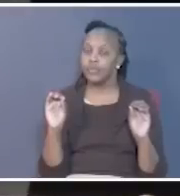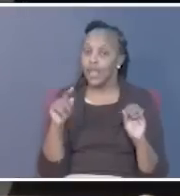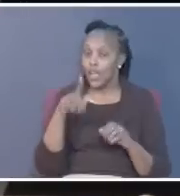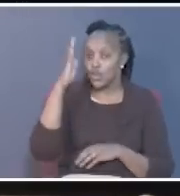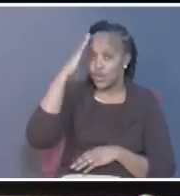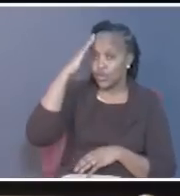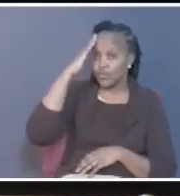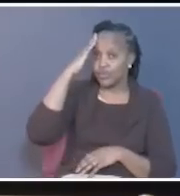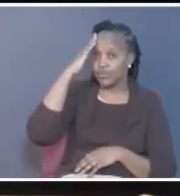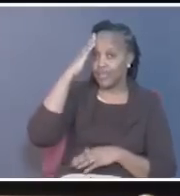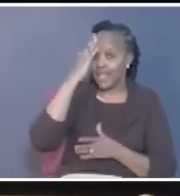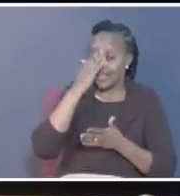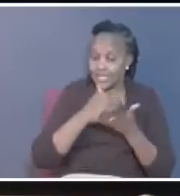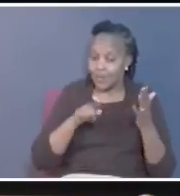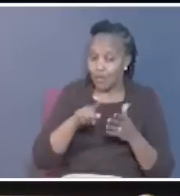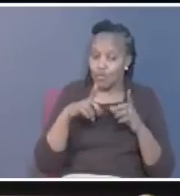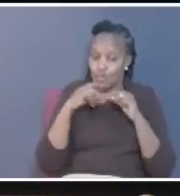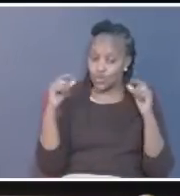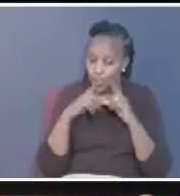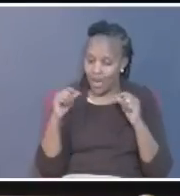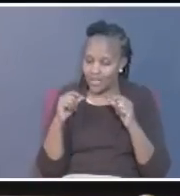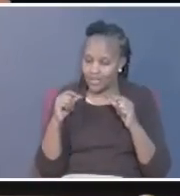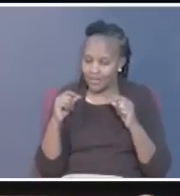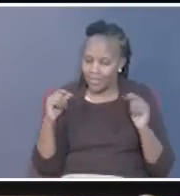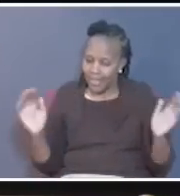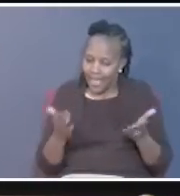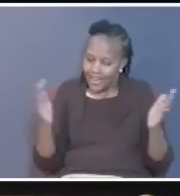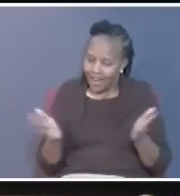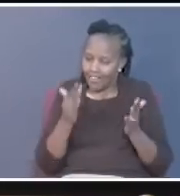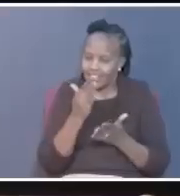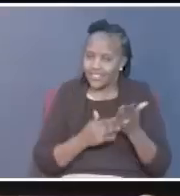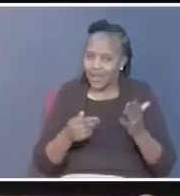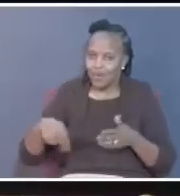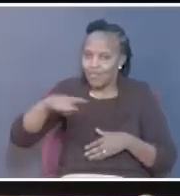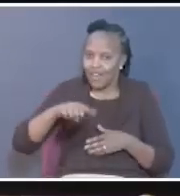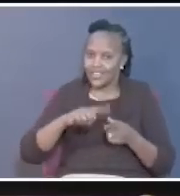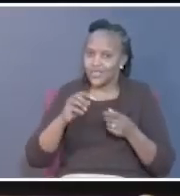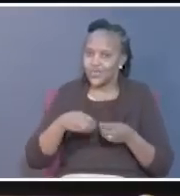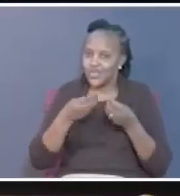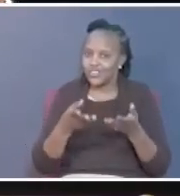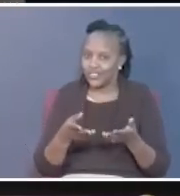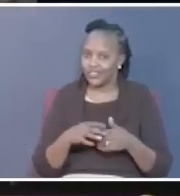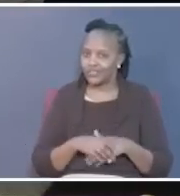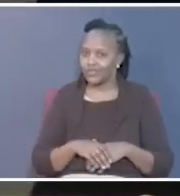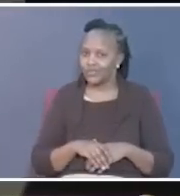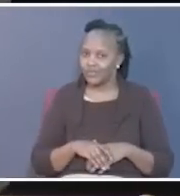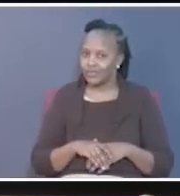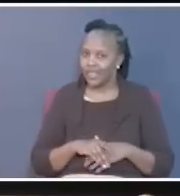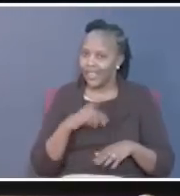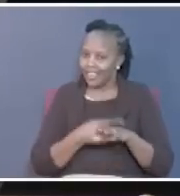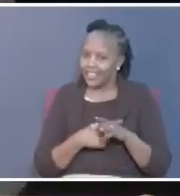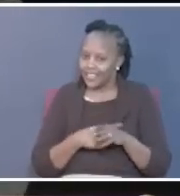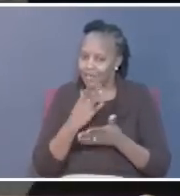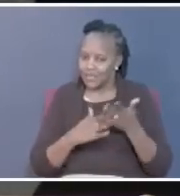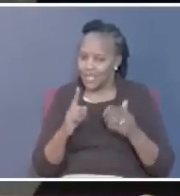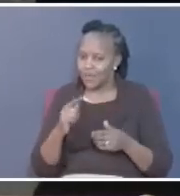know, some of those words, they encourage some of us to give. And for some of us, they stroke our egos. We